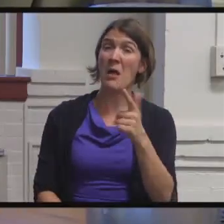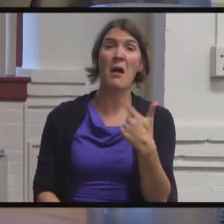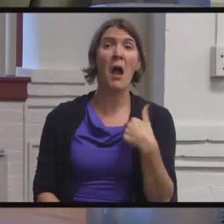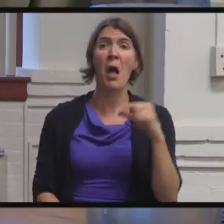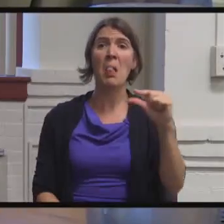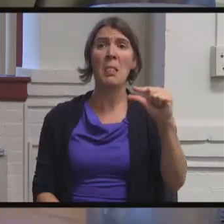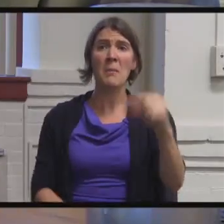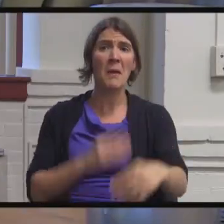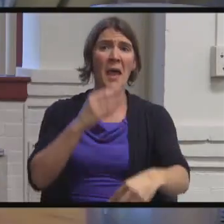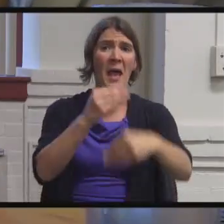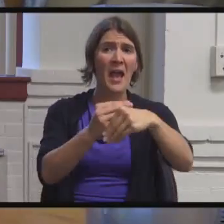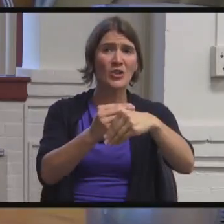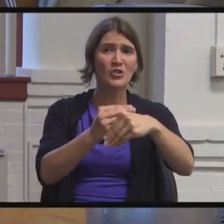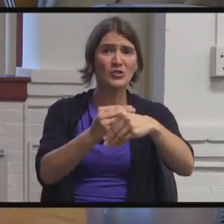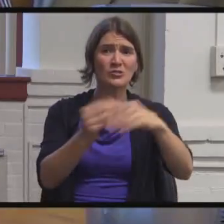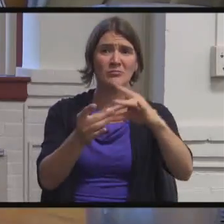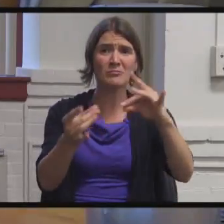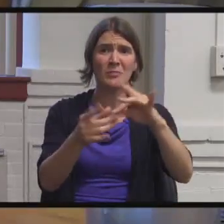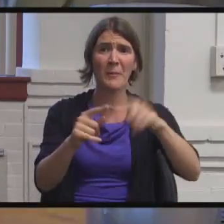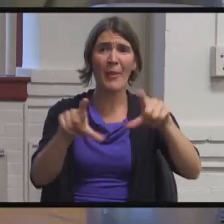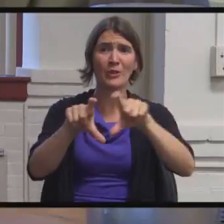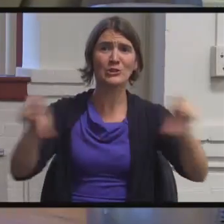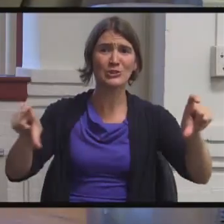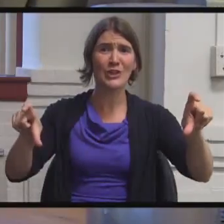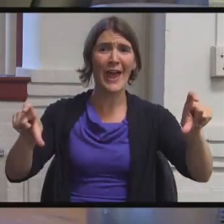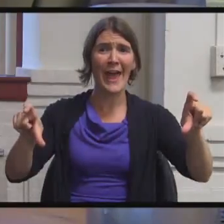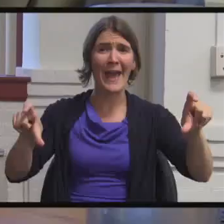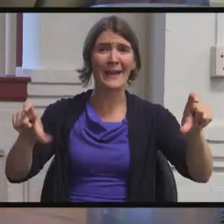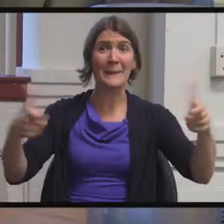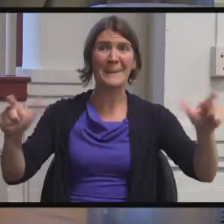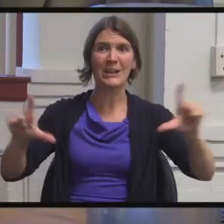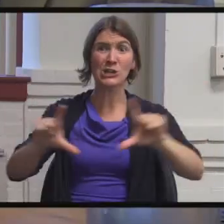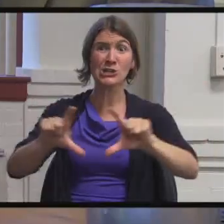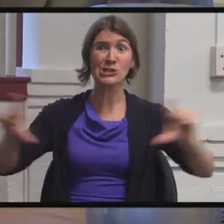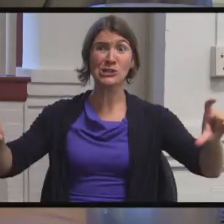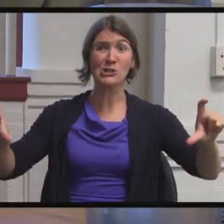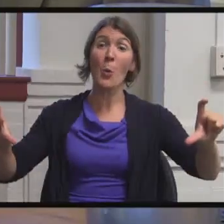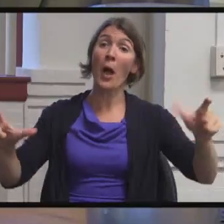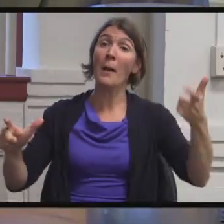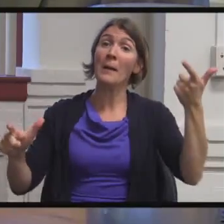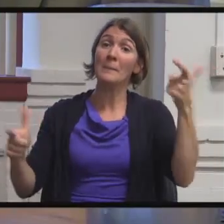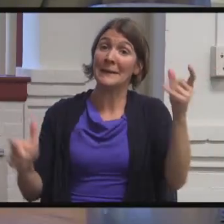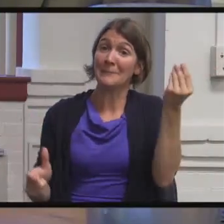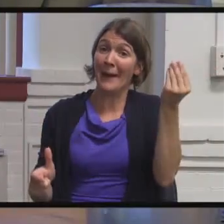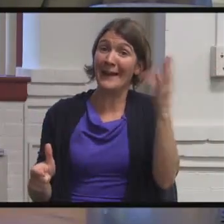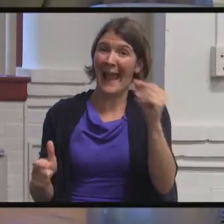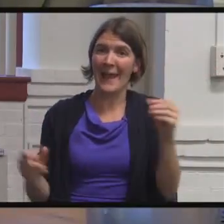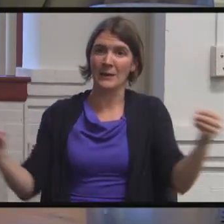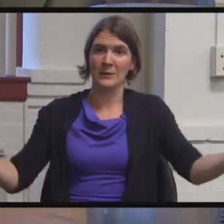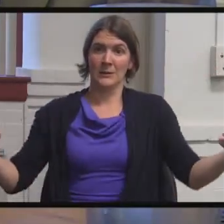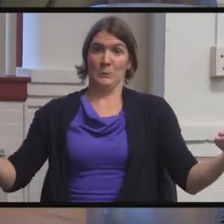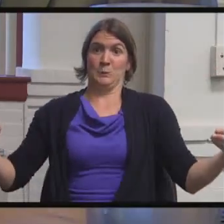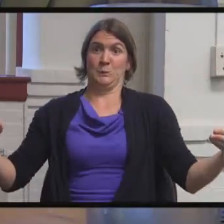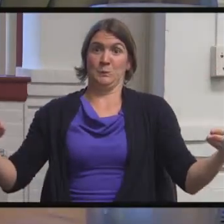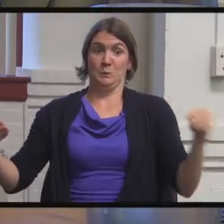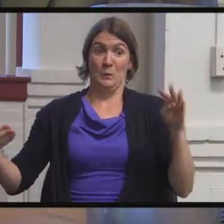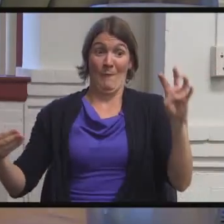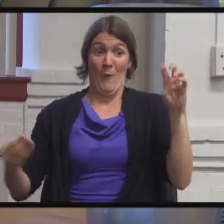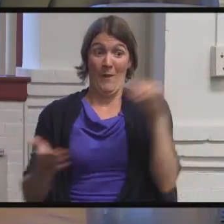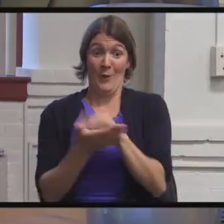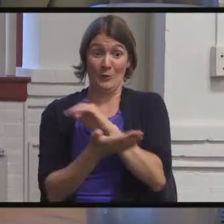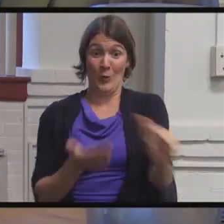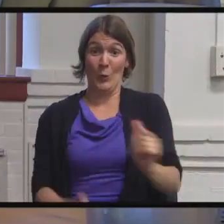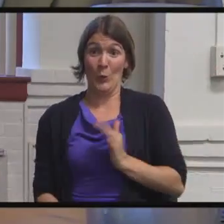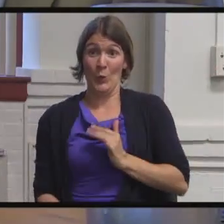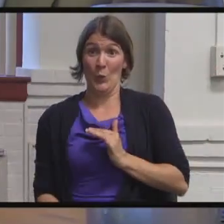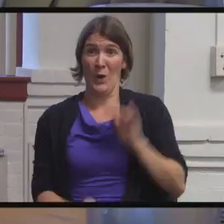on your presentation of the large check. Large in both ways, but physically large, and $400,000 is